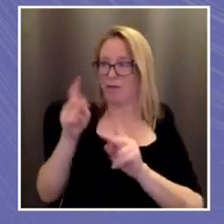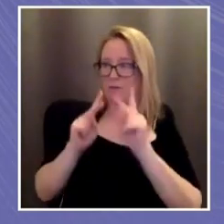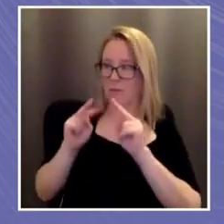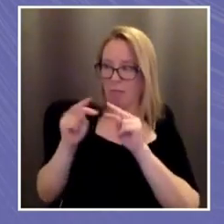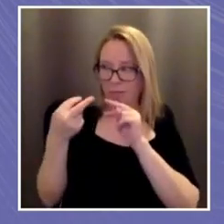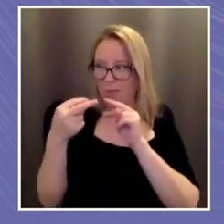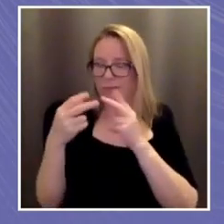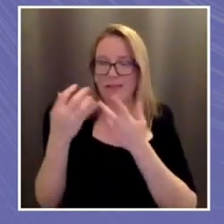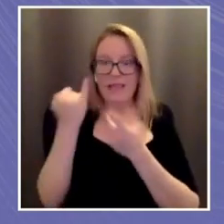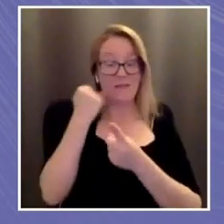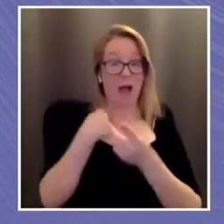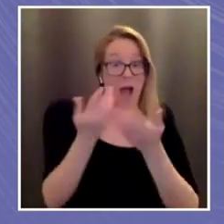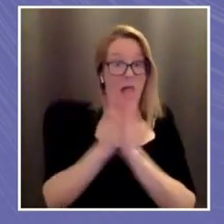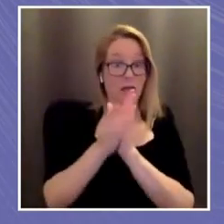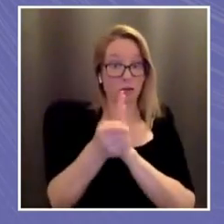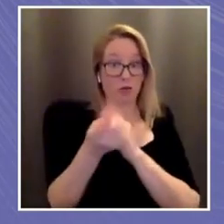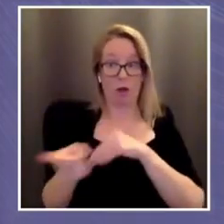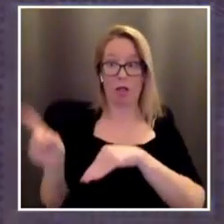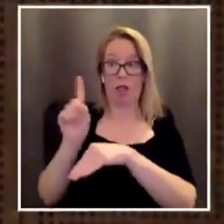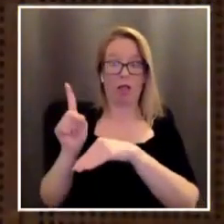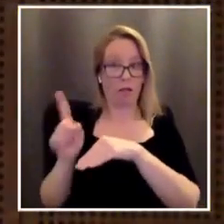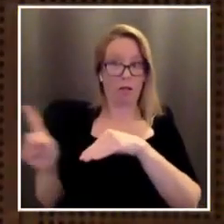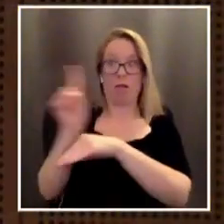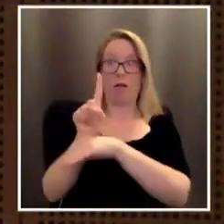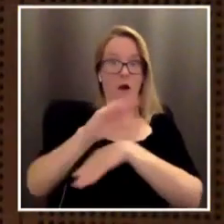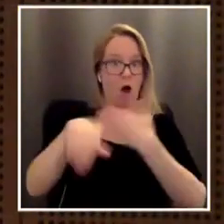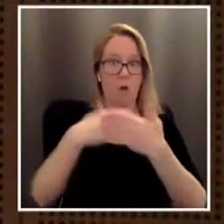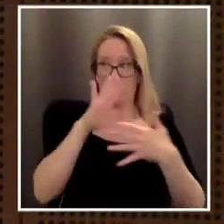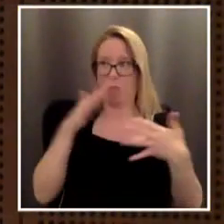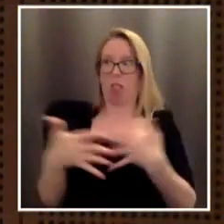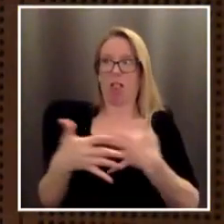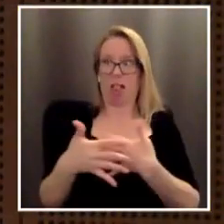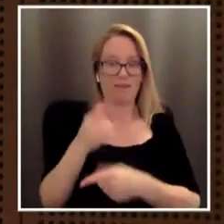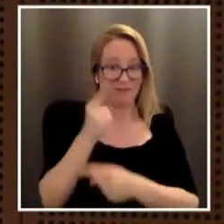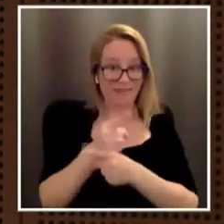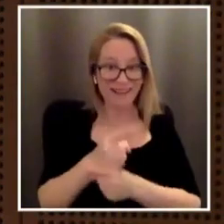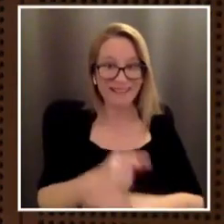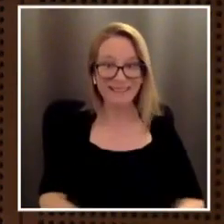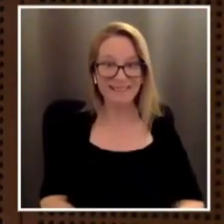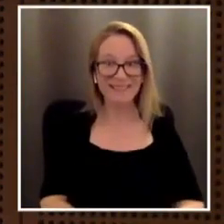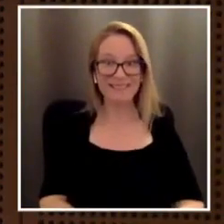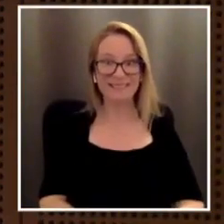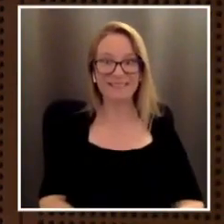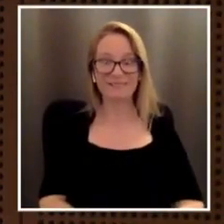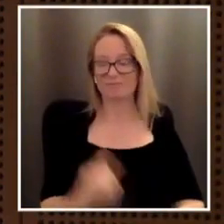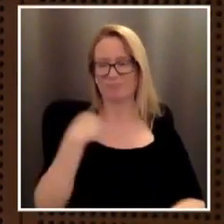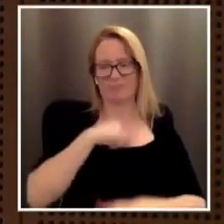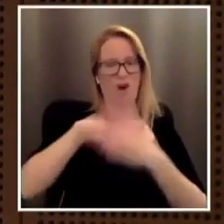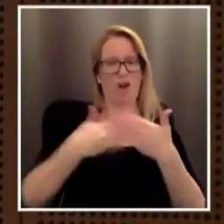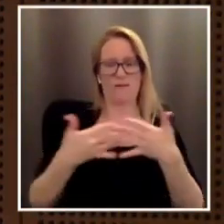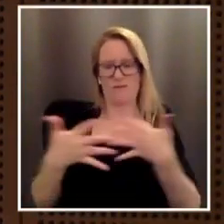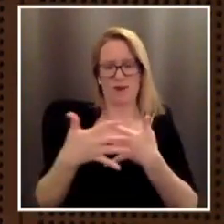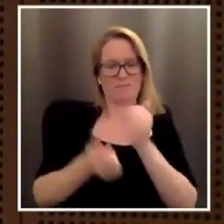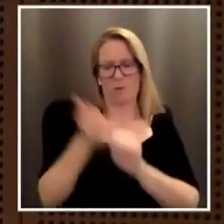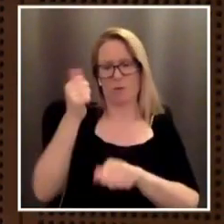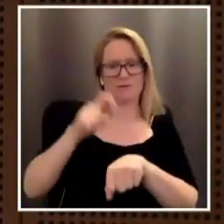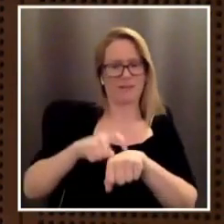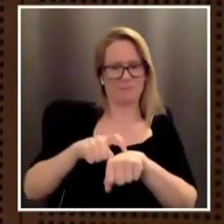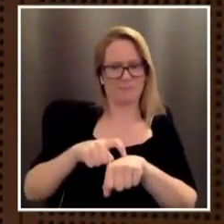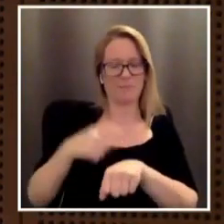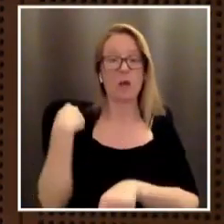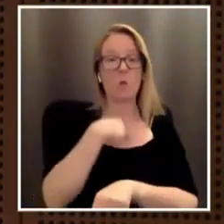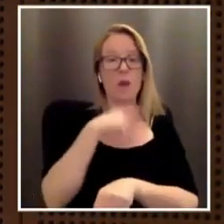If I asked you to come up here, everyone would be afraid, right? We're all afraid most of the time. We have